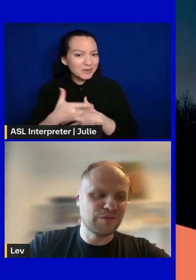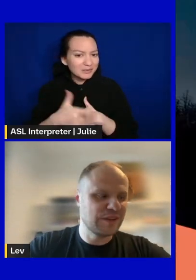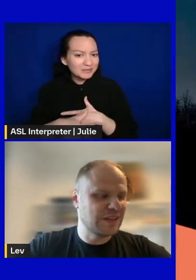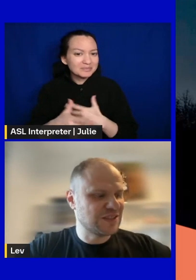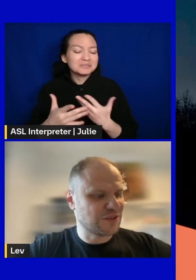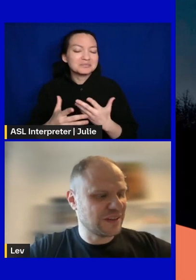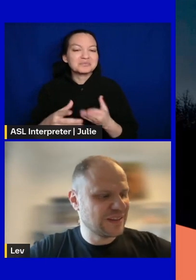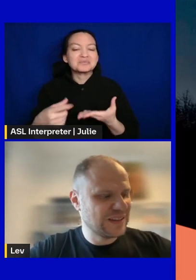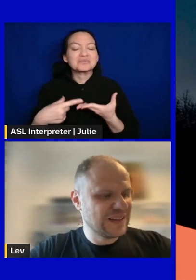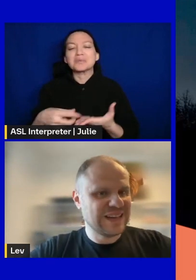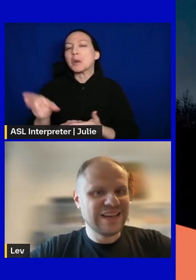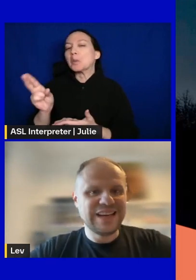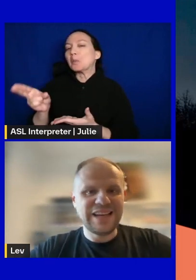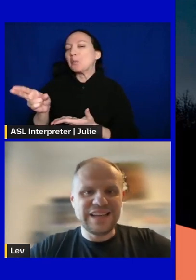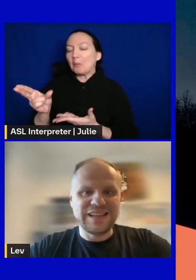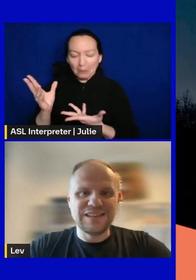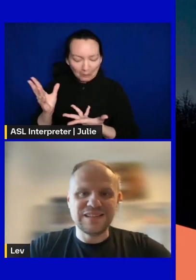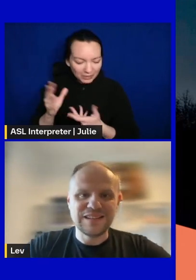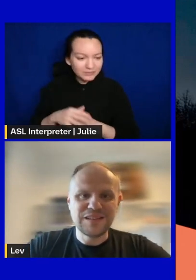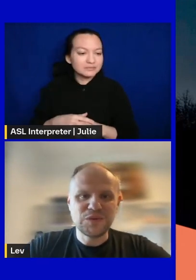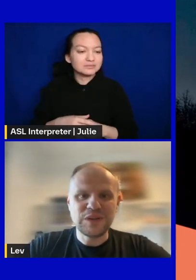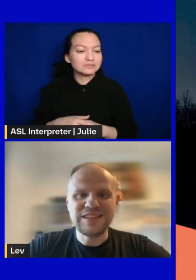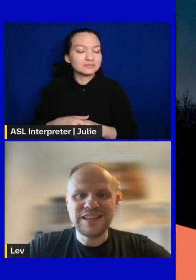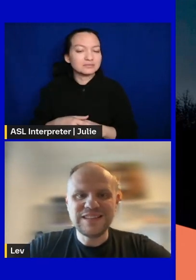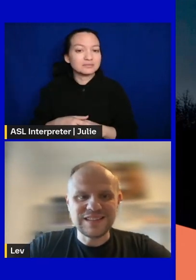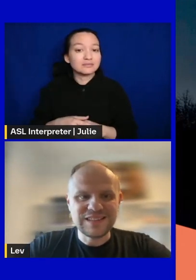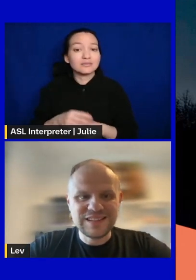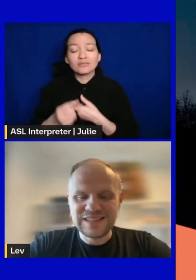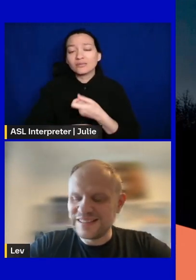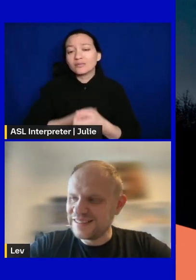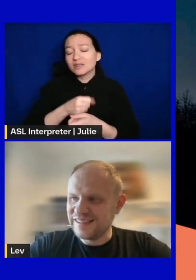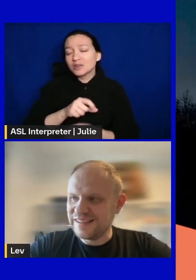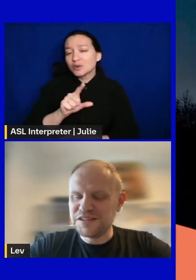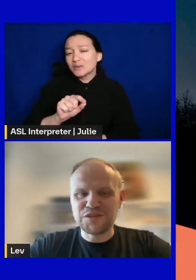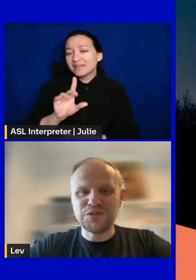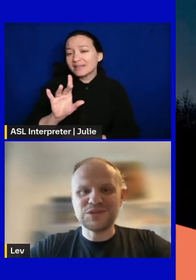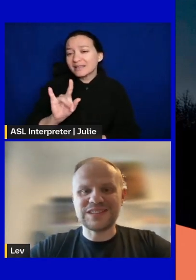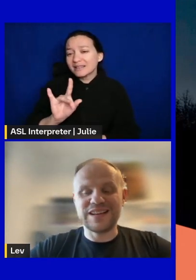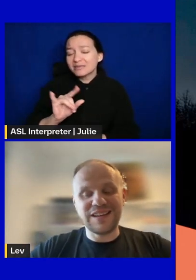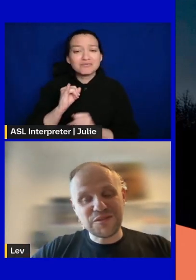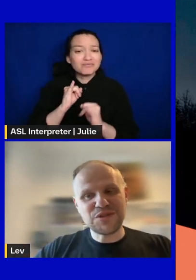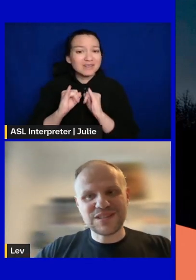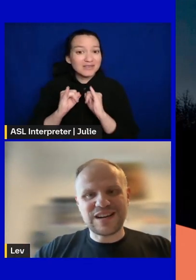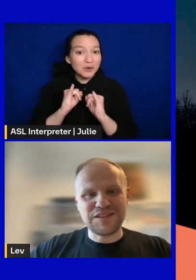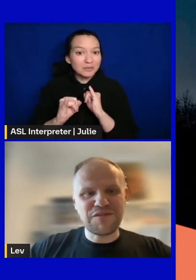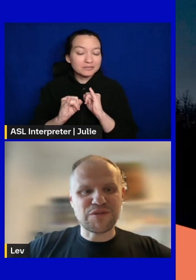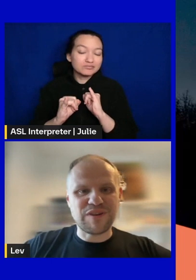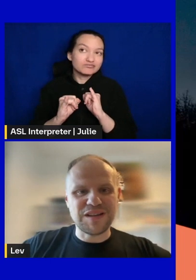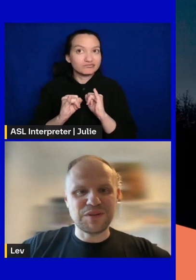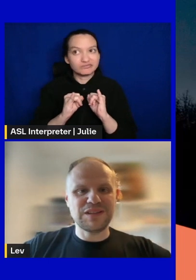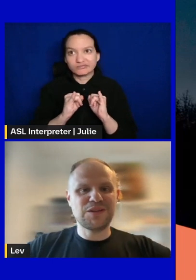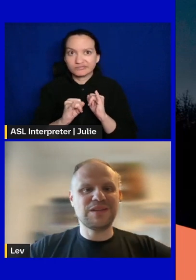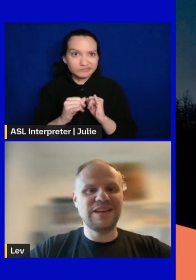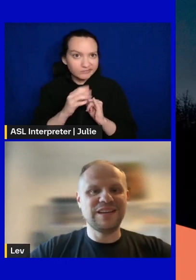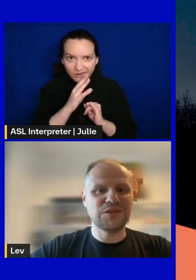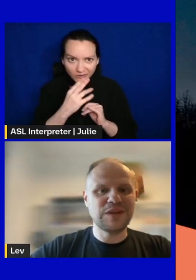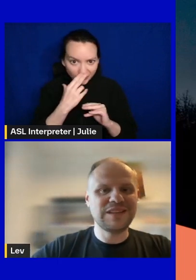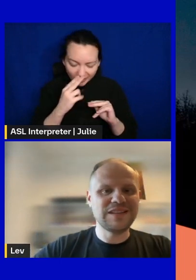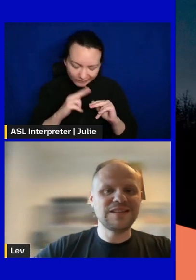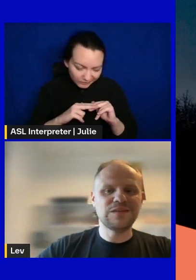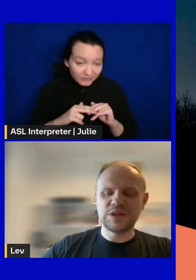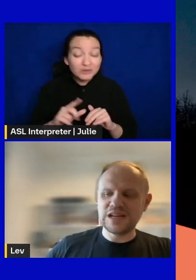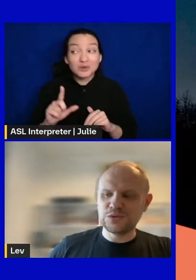bit of history. In 2018, interviews are never fun, but